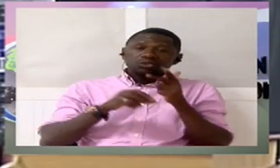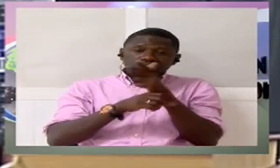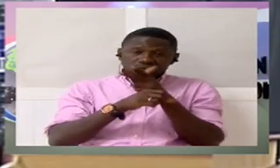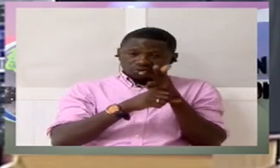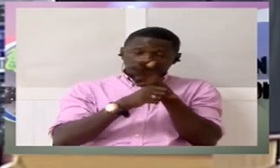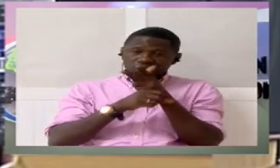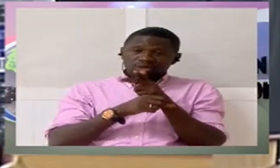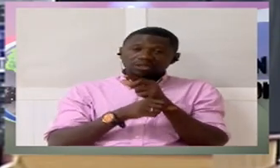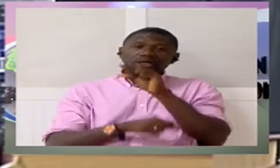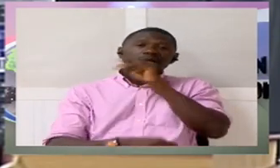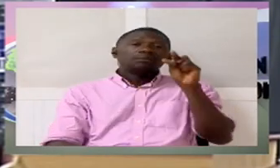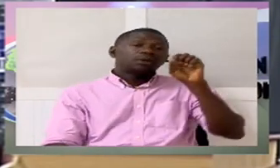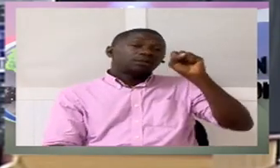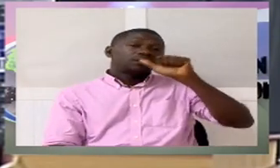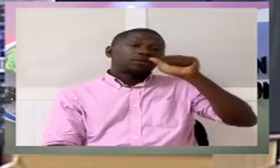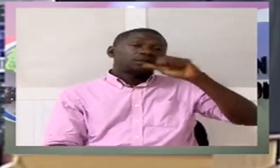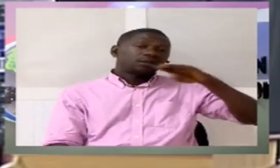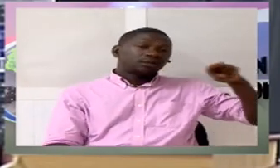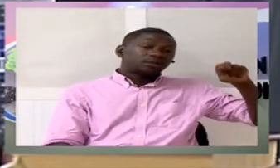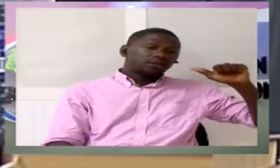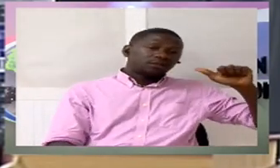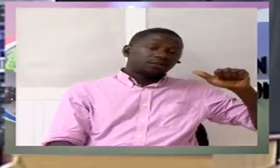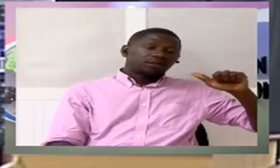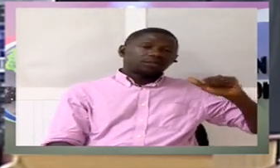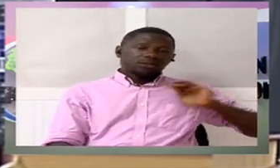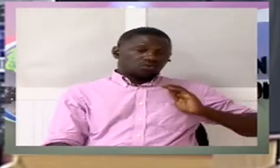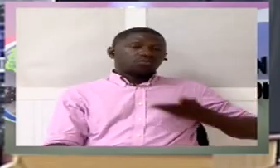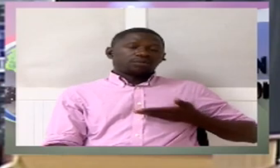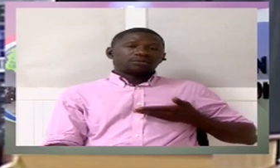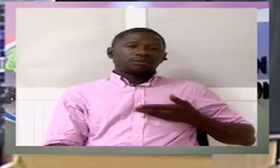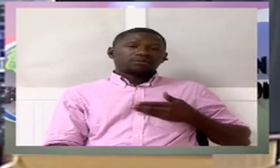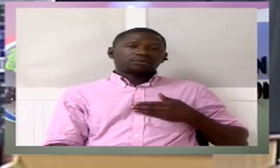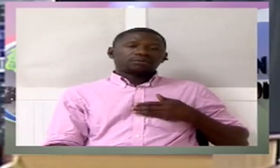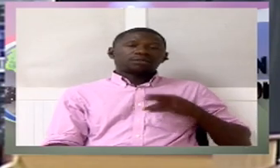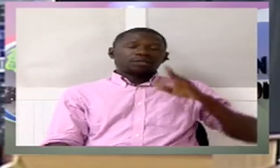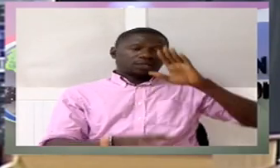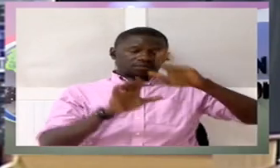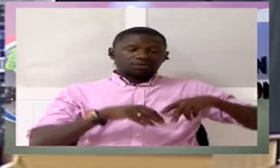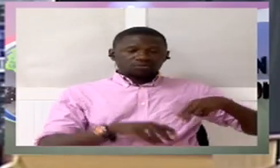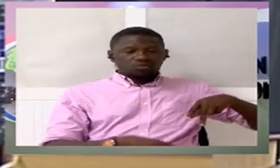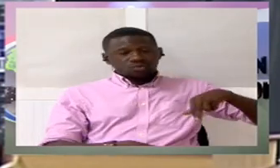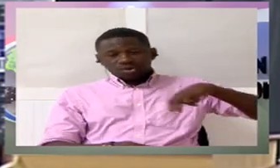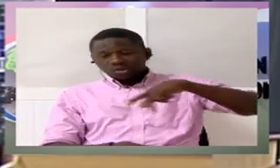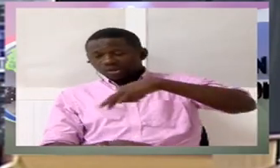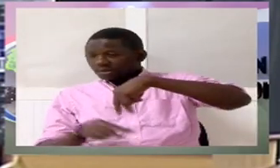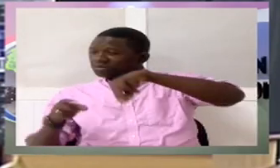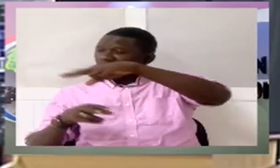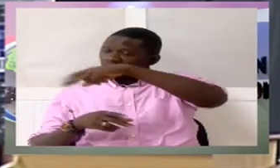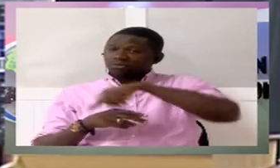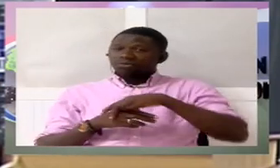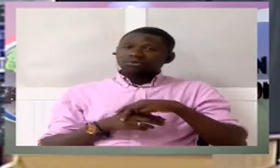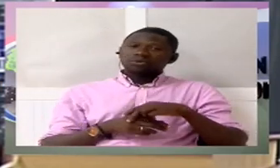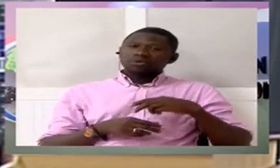one called Sana, Musolem, a woman, ajita nang abetaman tamola, came down and was walking about.